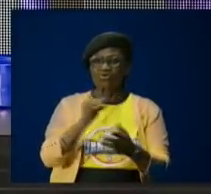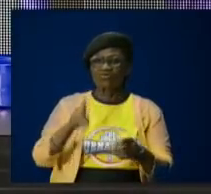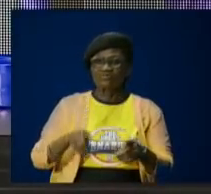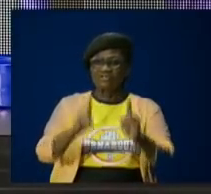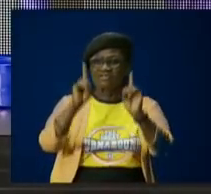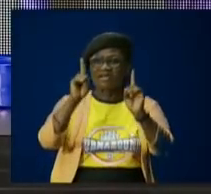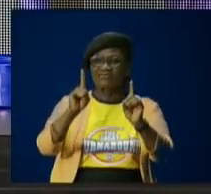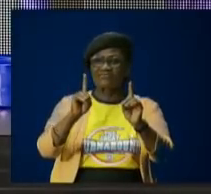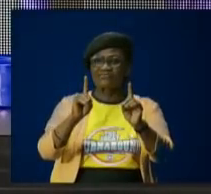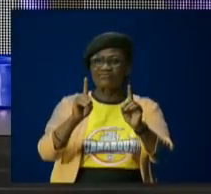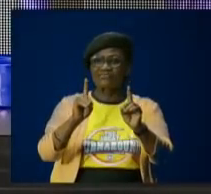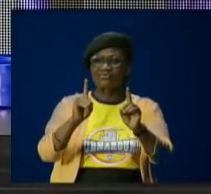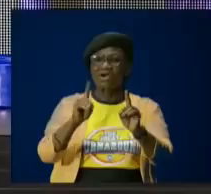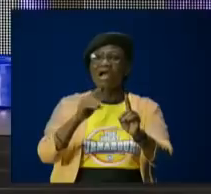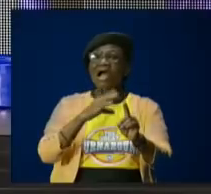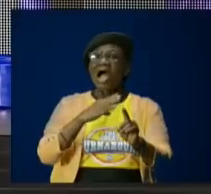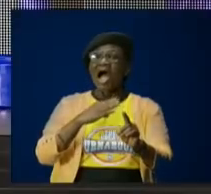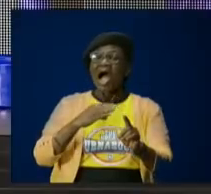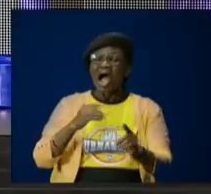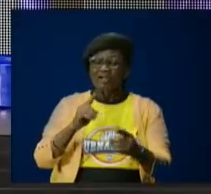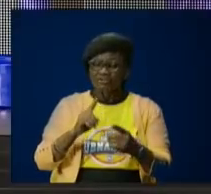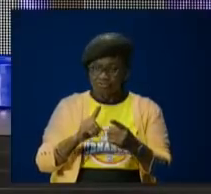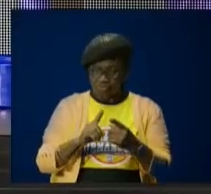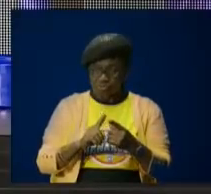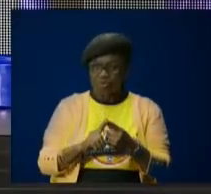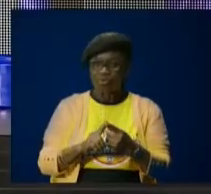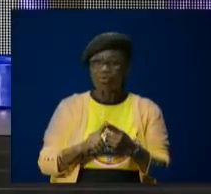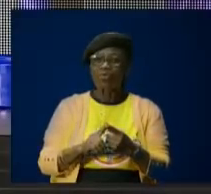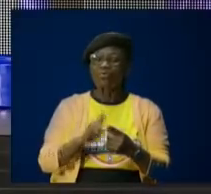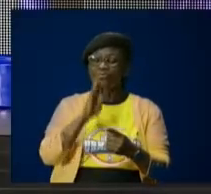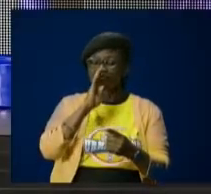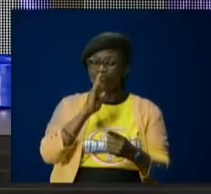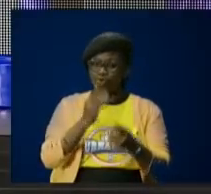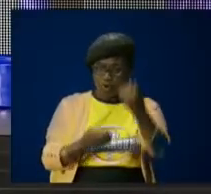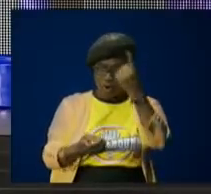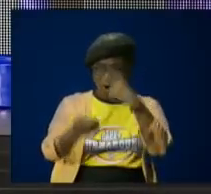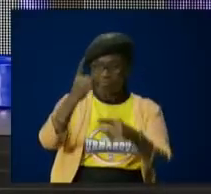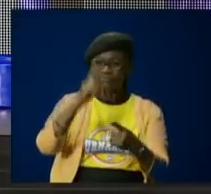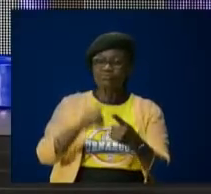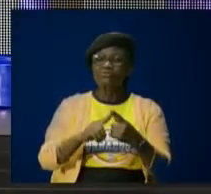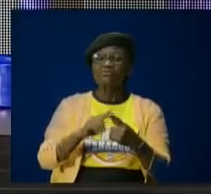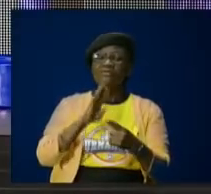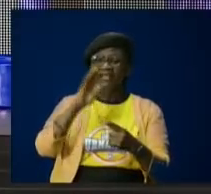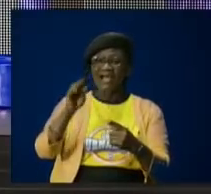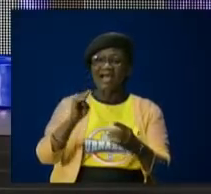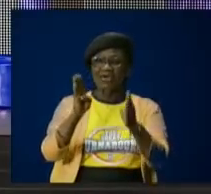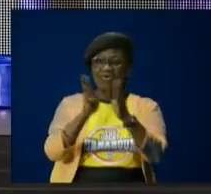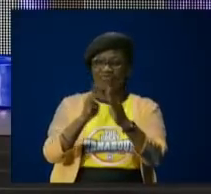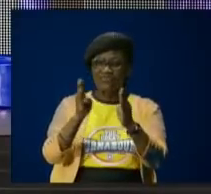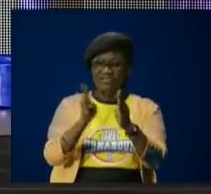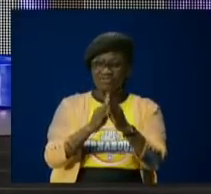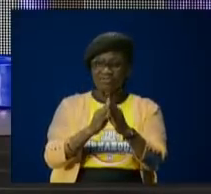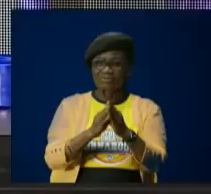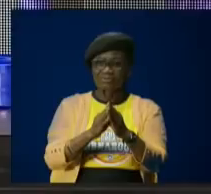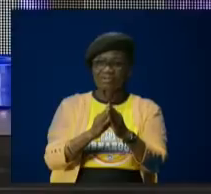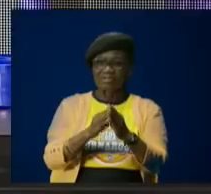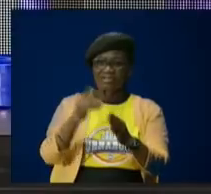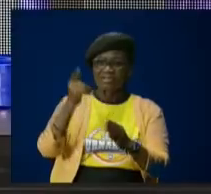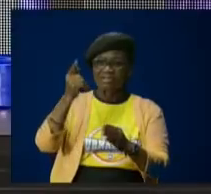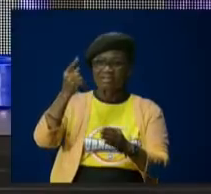be present at their convention. The theme will be